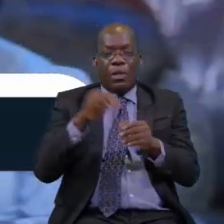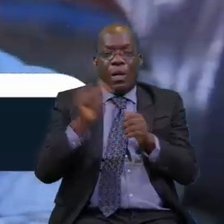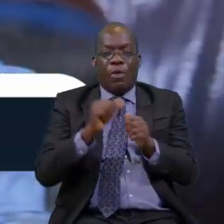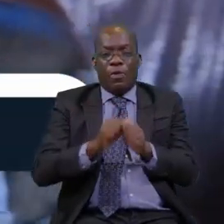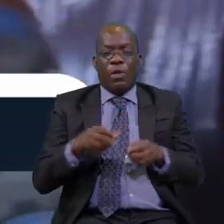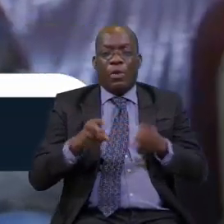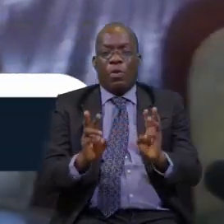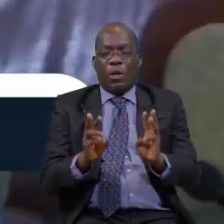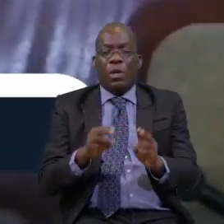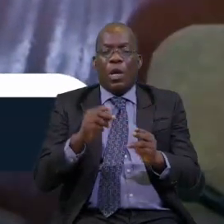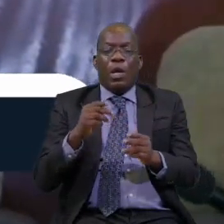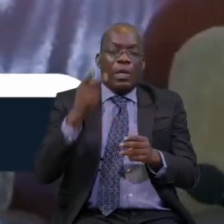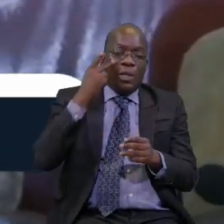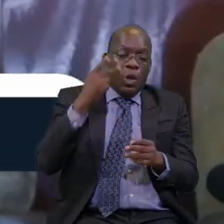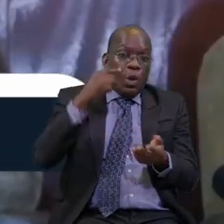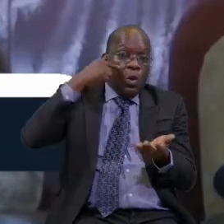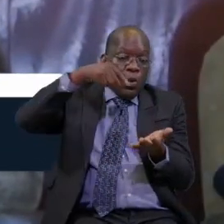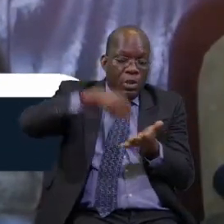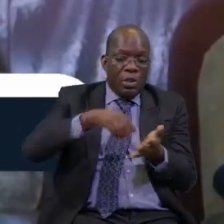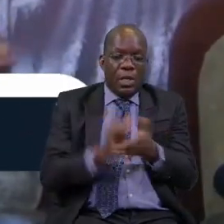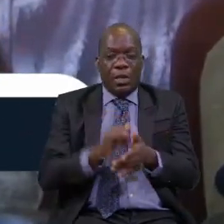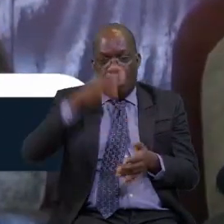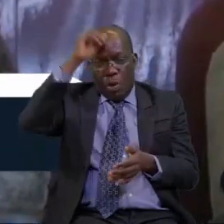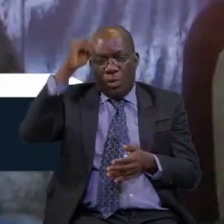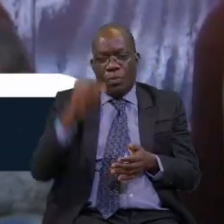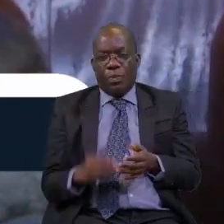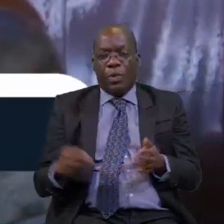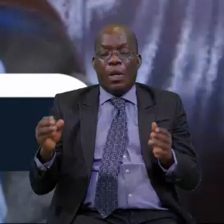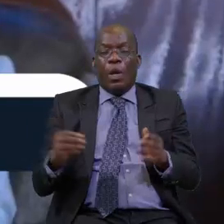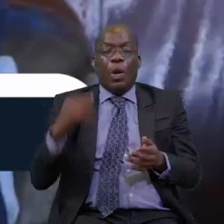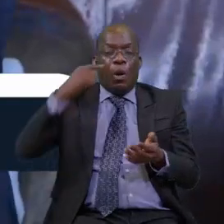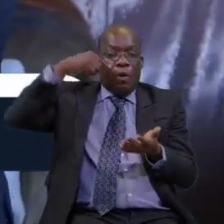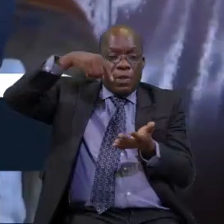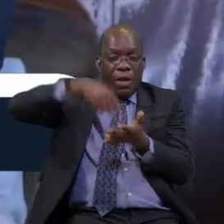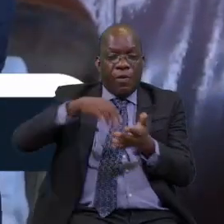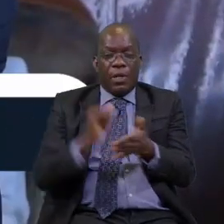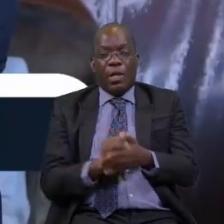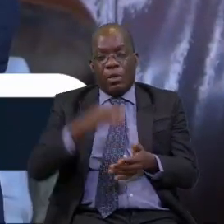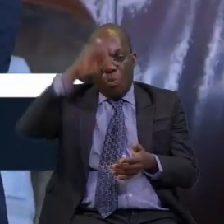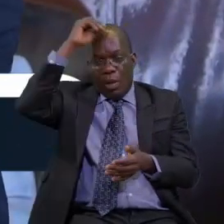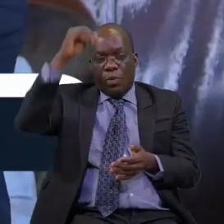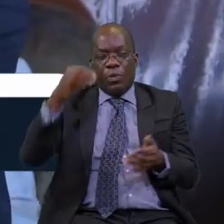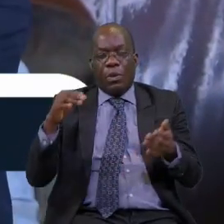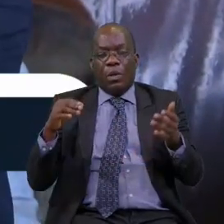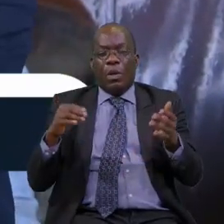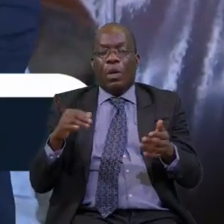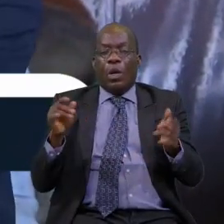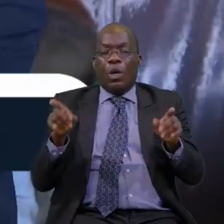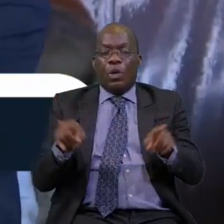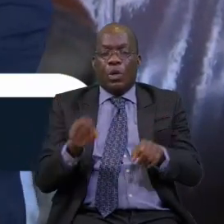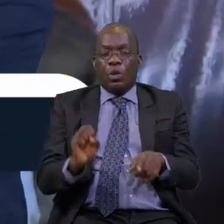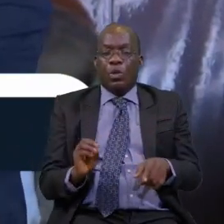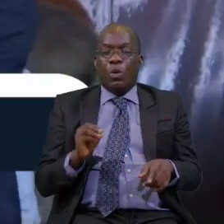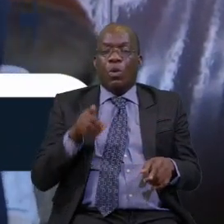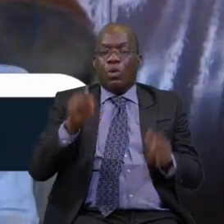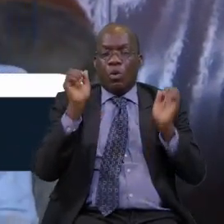man, notice that man, take note of him so that you can focus your mind, your